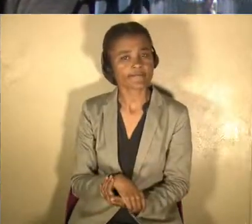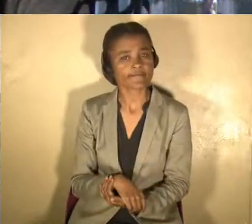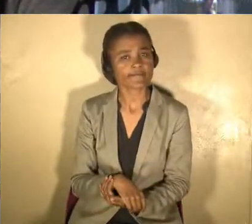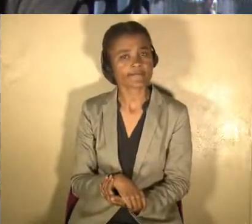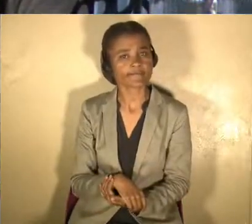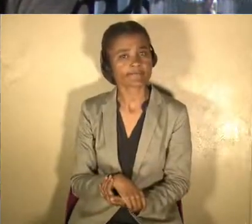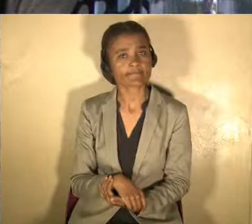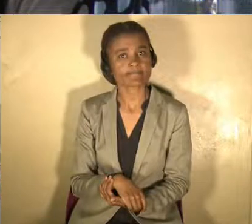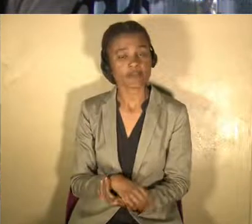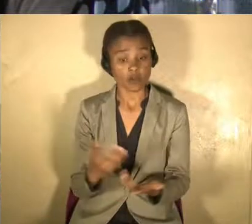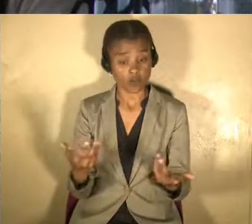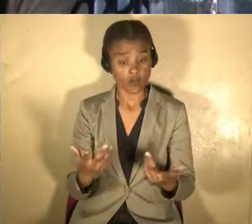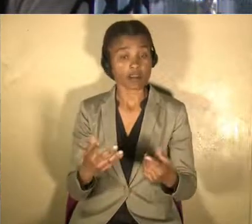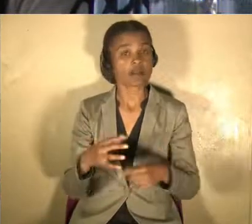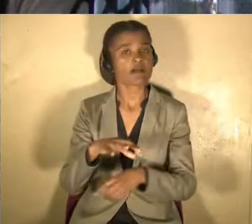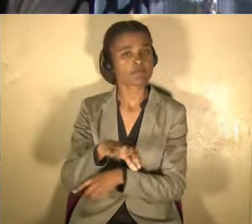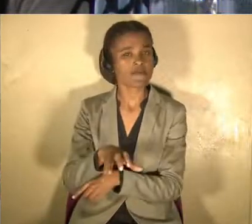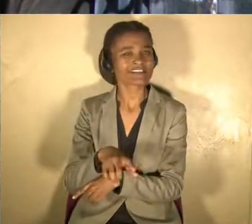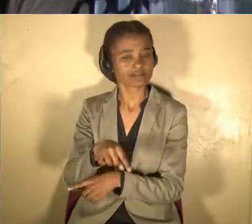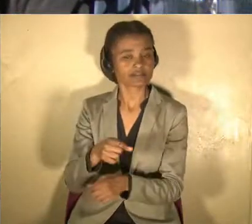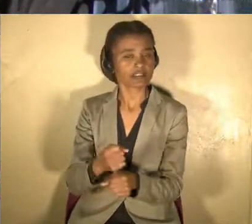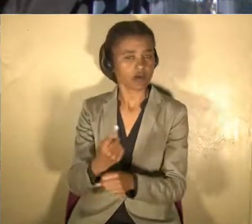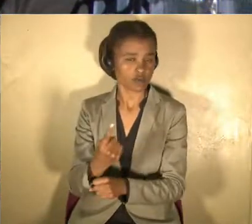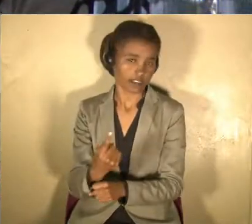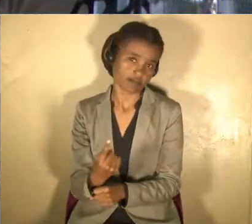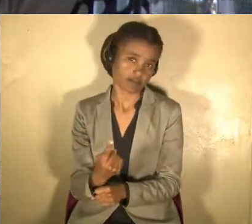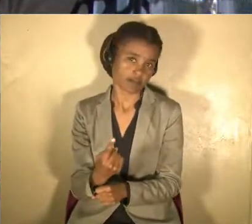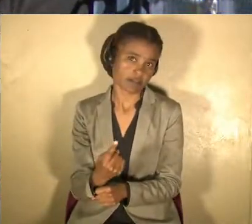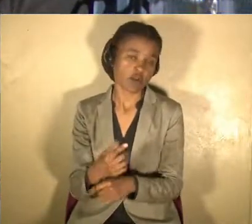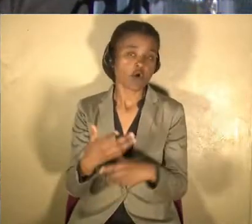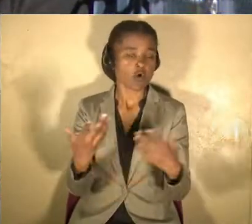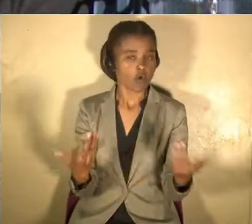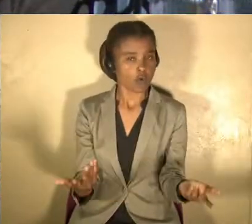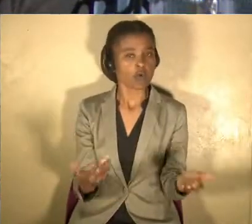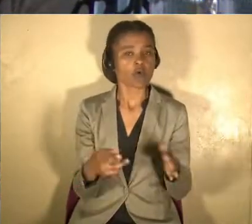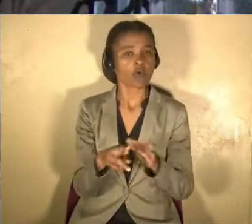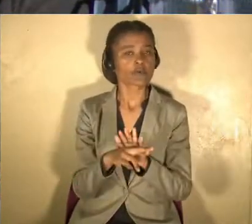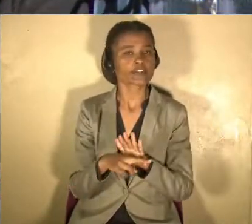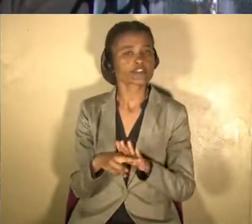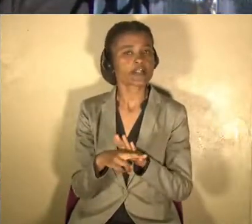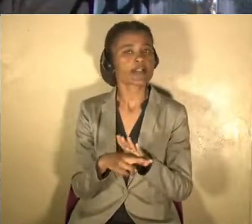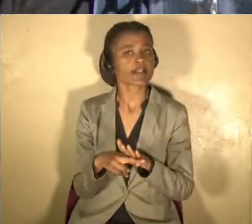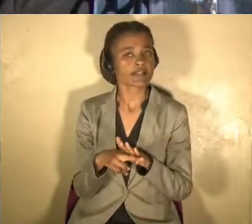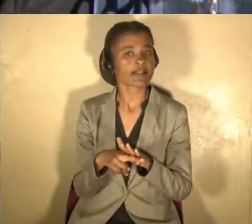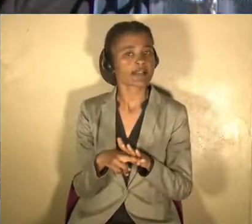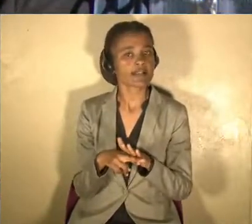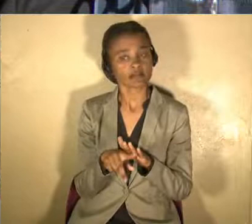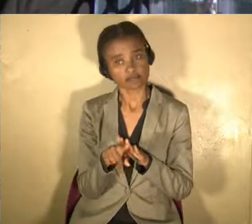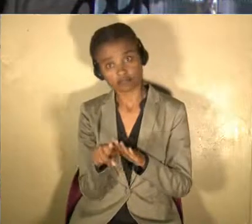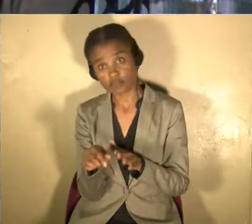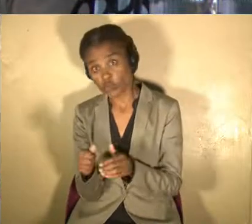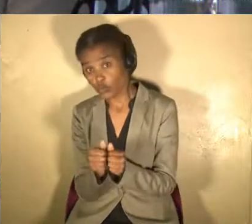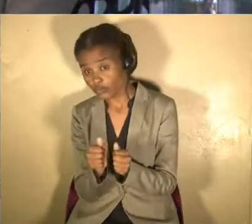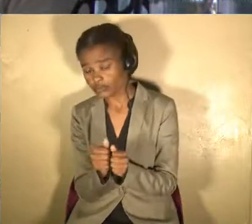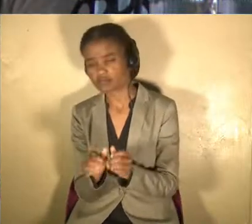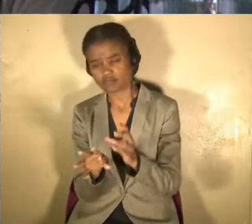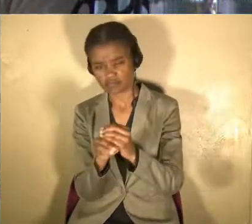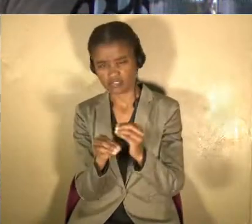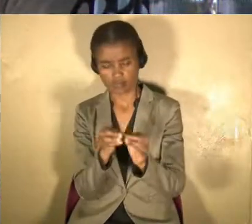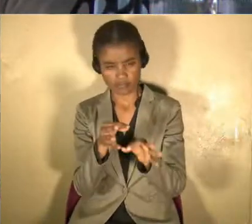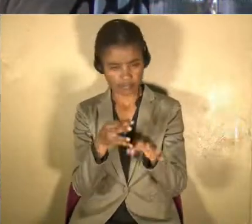within the province, and I think a province or the regional colleagues will also add in this